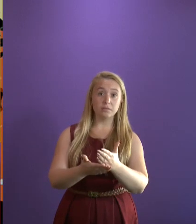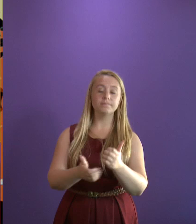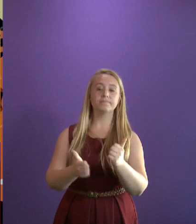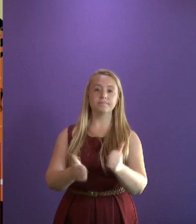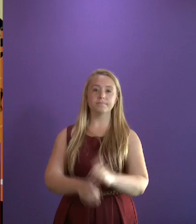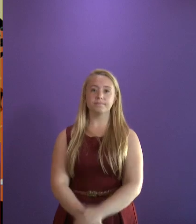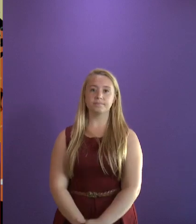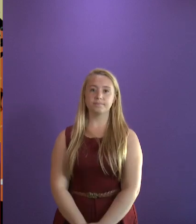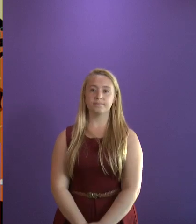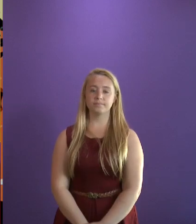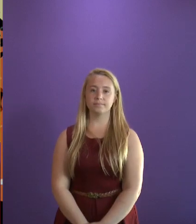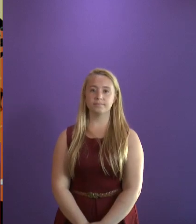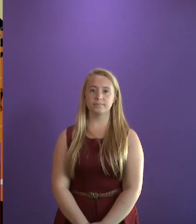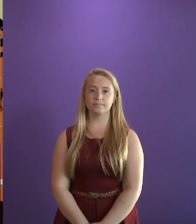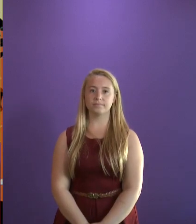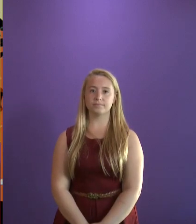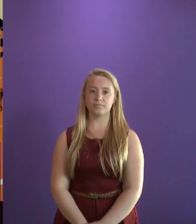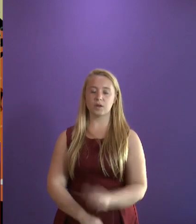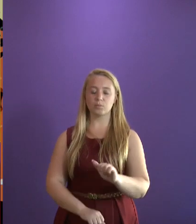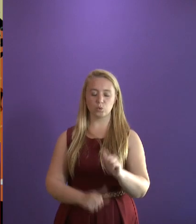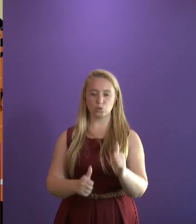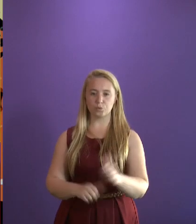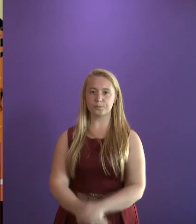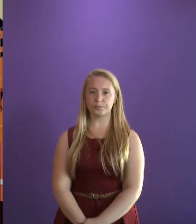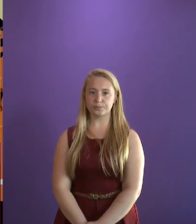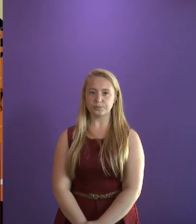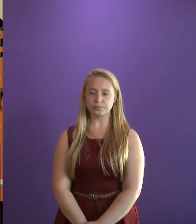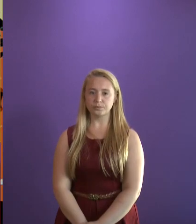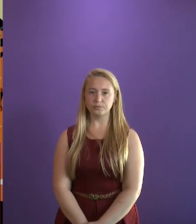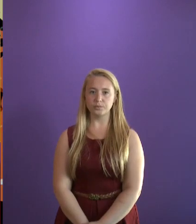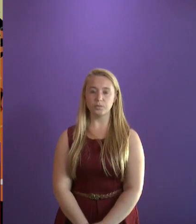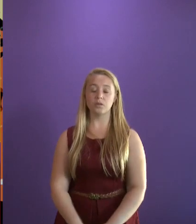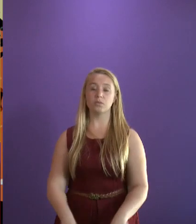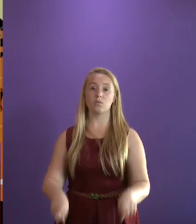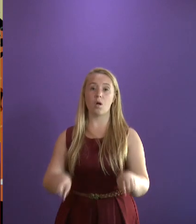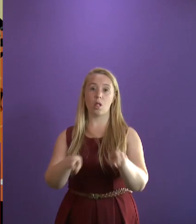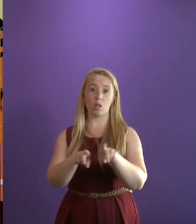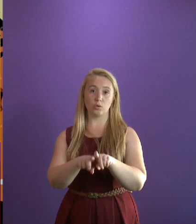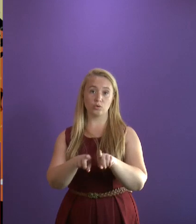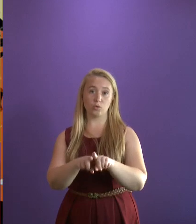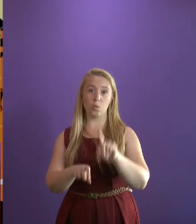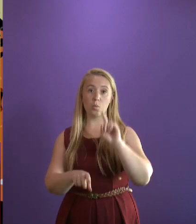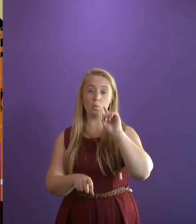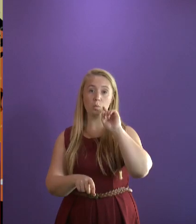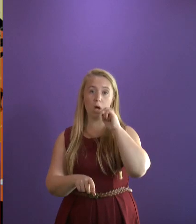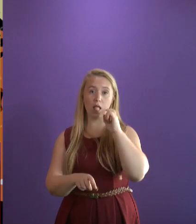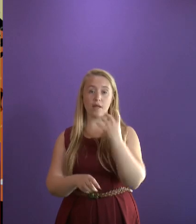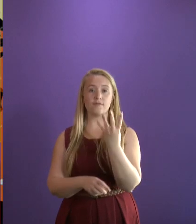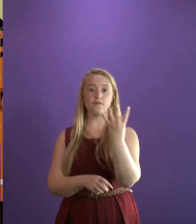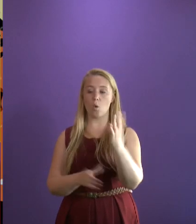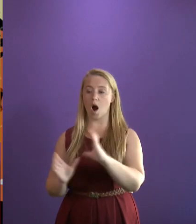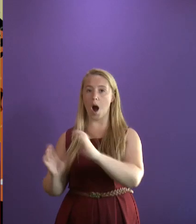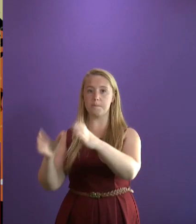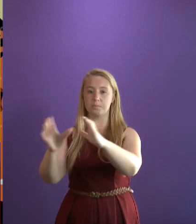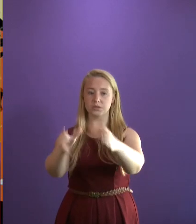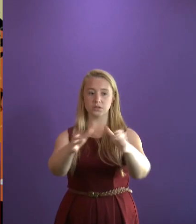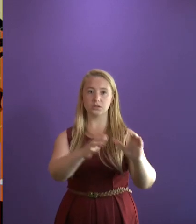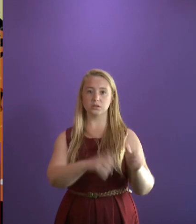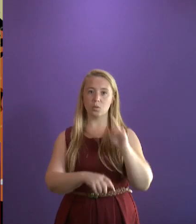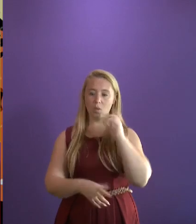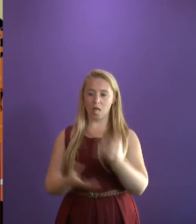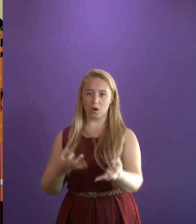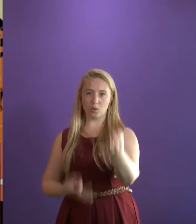with that? Yeah? Good. And we'll also be getting questions sent in from the 4 hubs. So I'm now going to ask